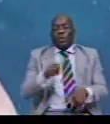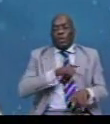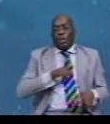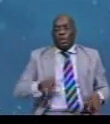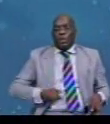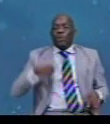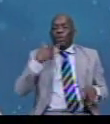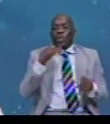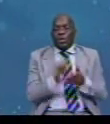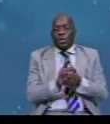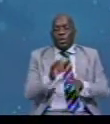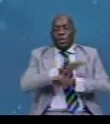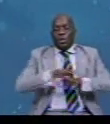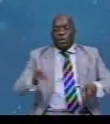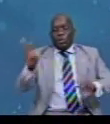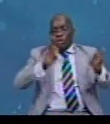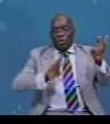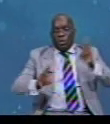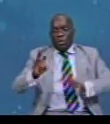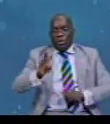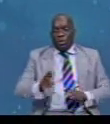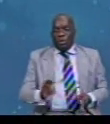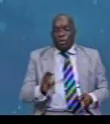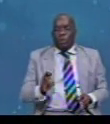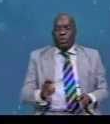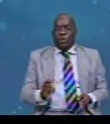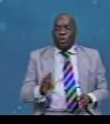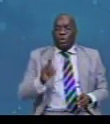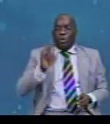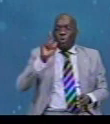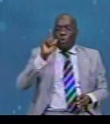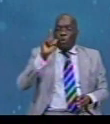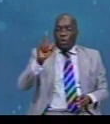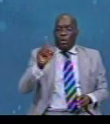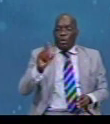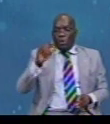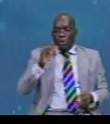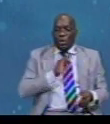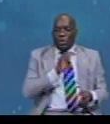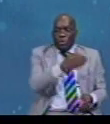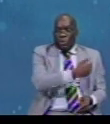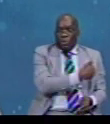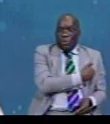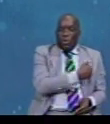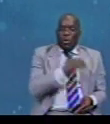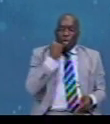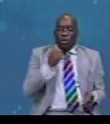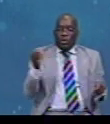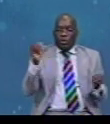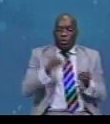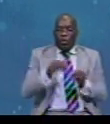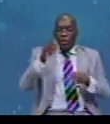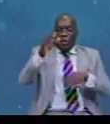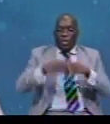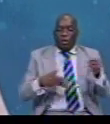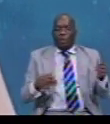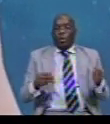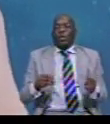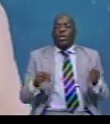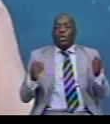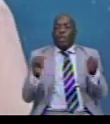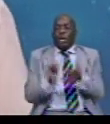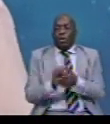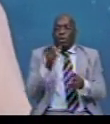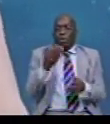A single soul is more than all this. I will give you back. That comforted me. The brethren that were standing